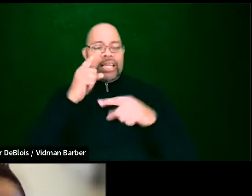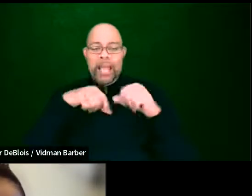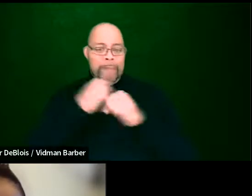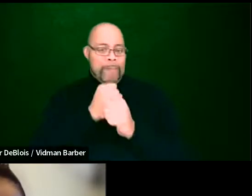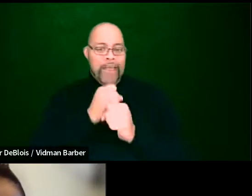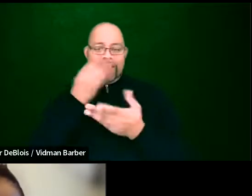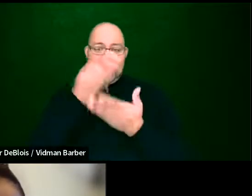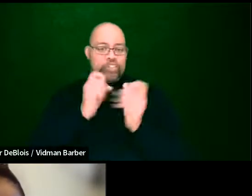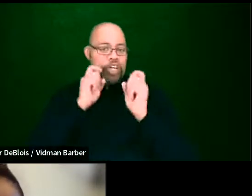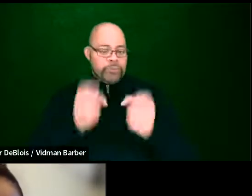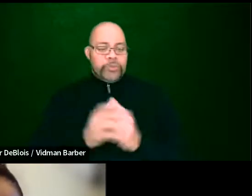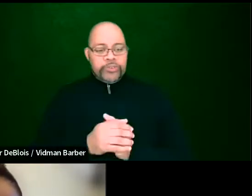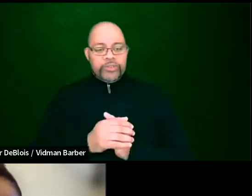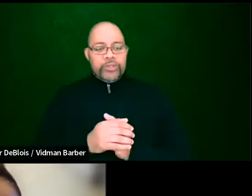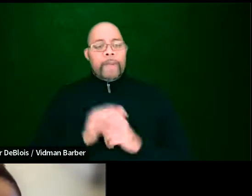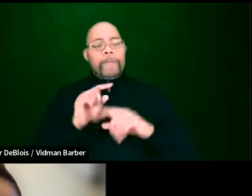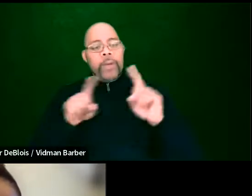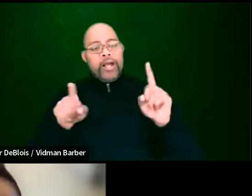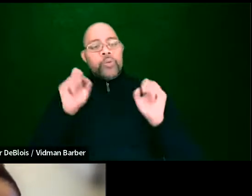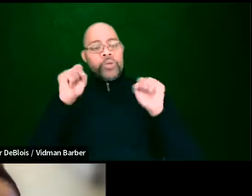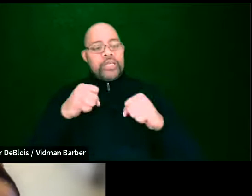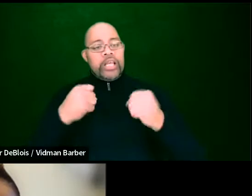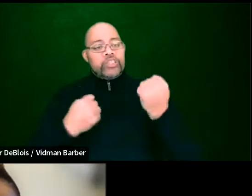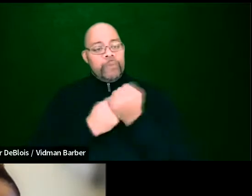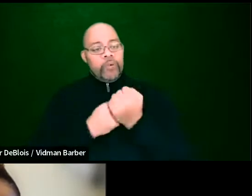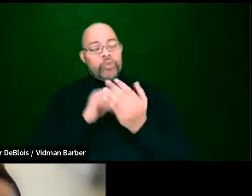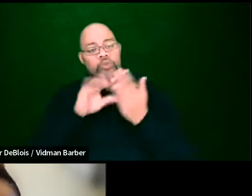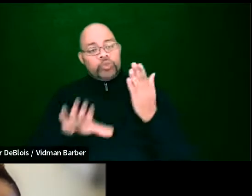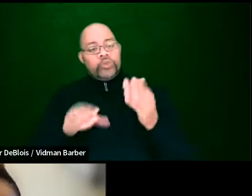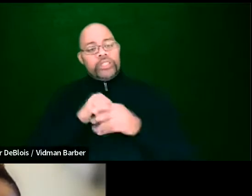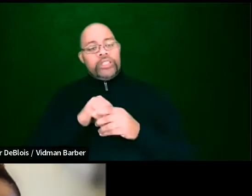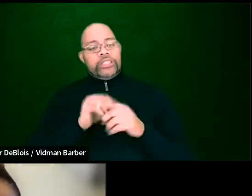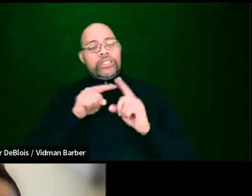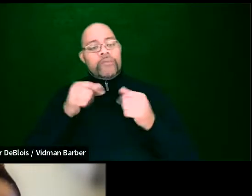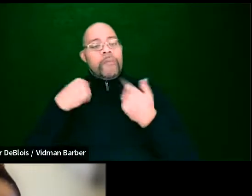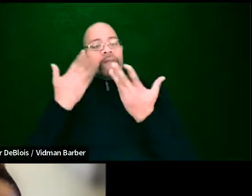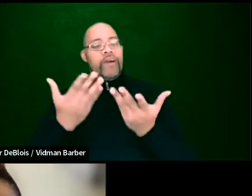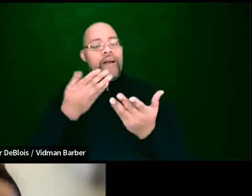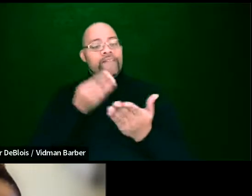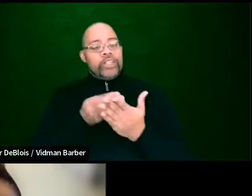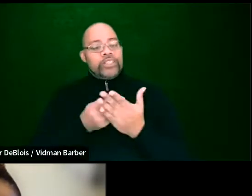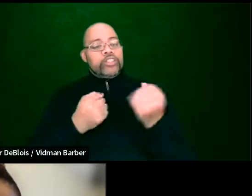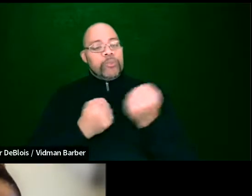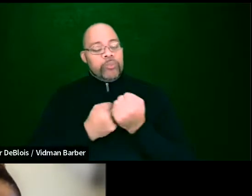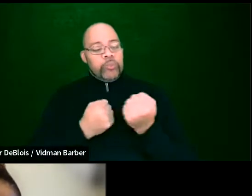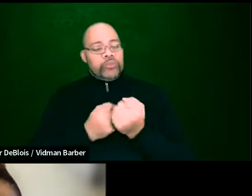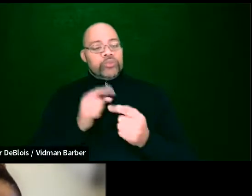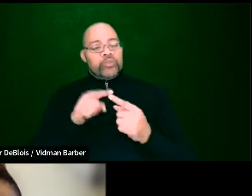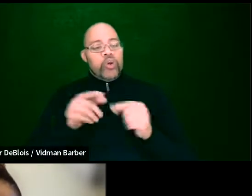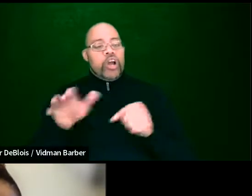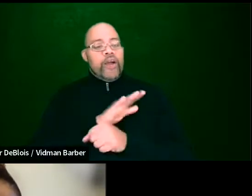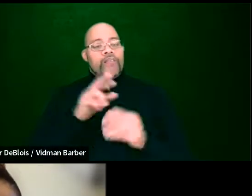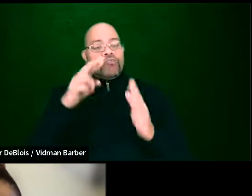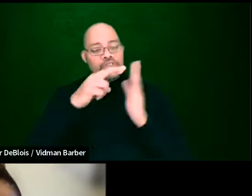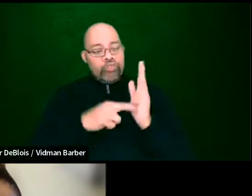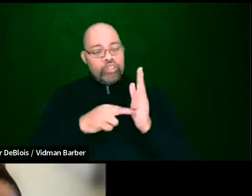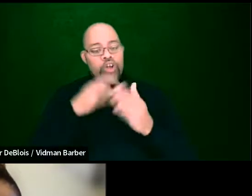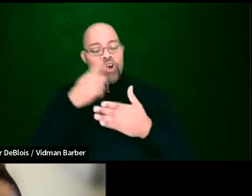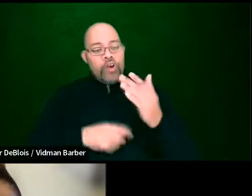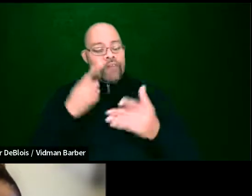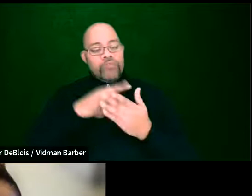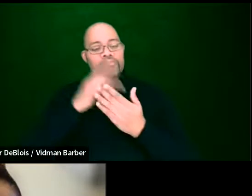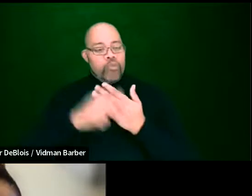financial contributions, but you can support students in the way of providing funding support to cover their registration costs for the